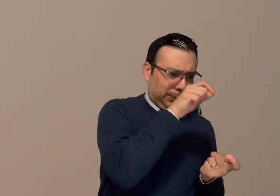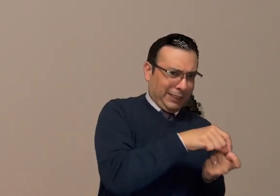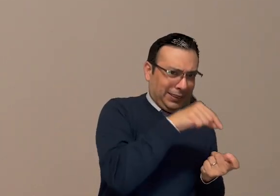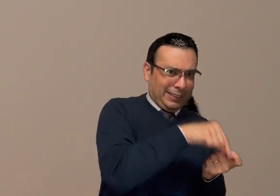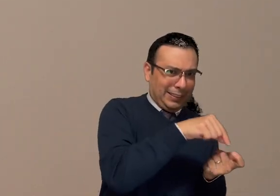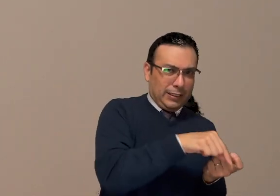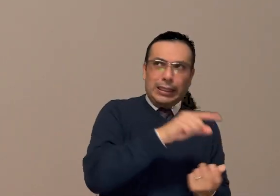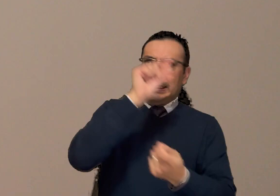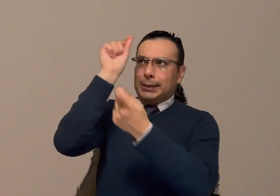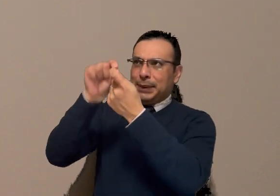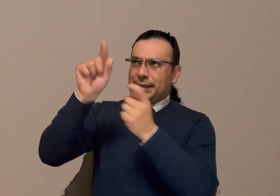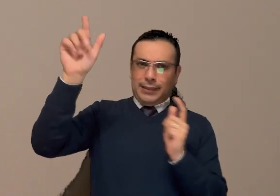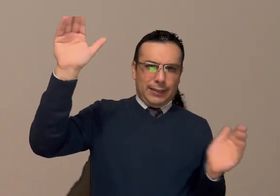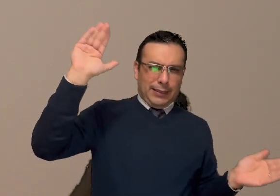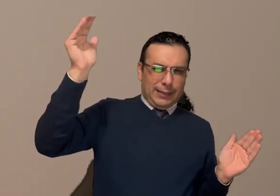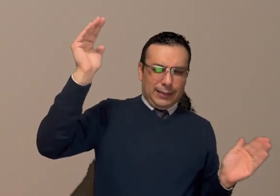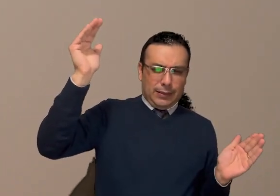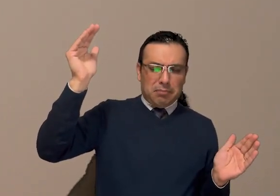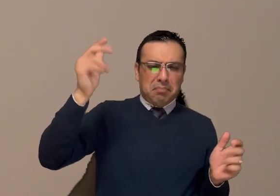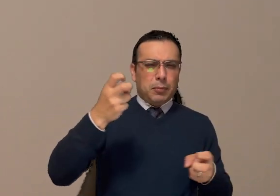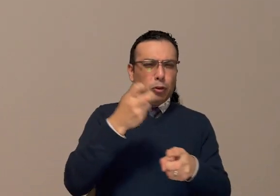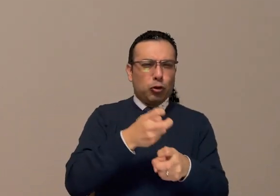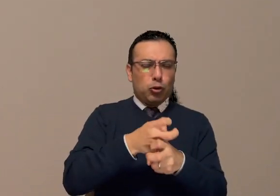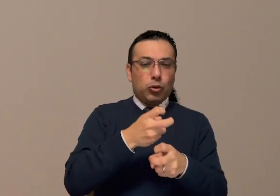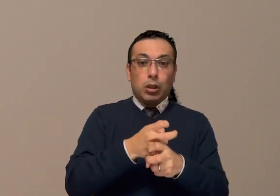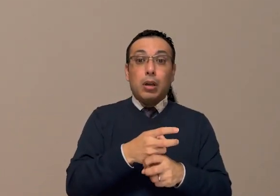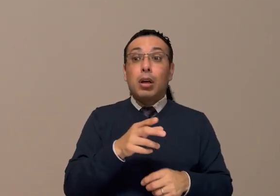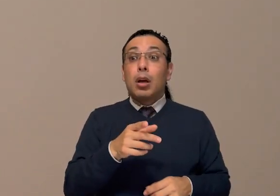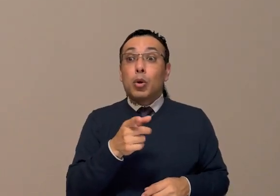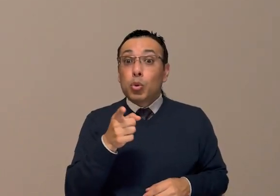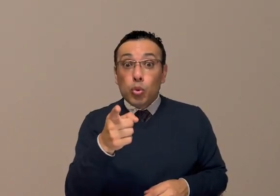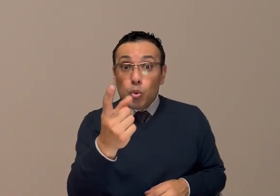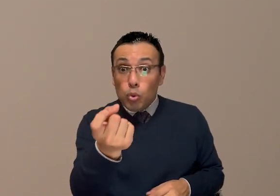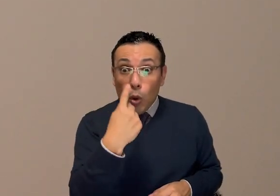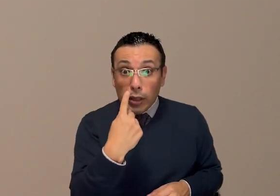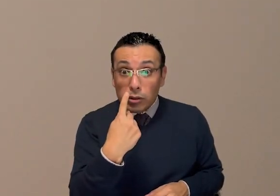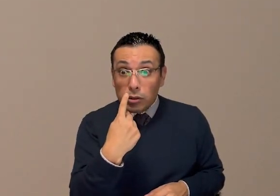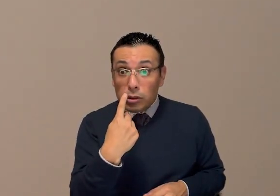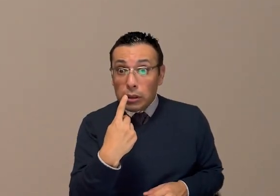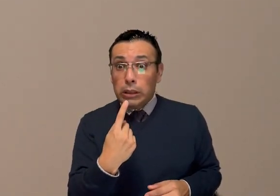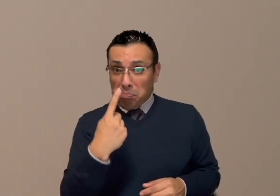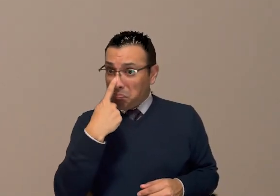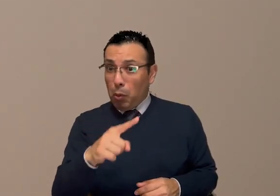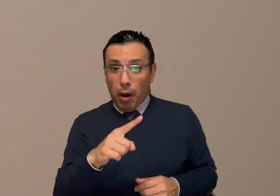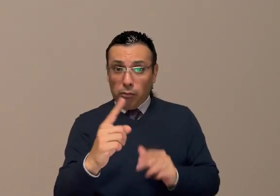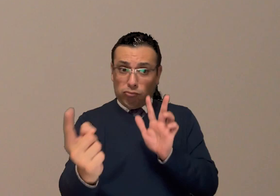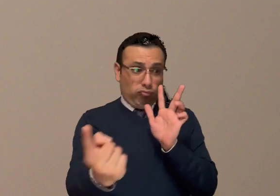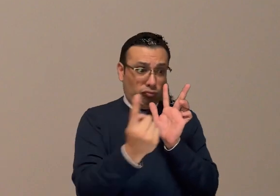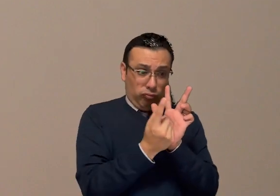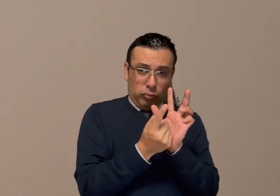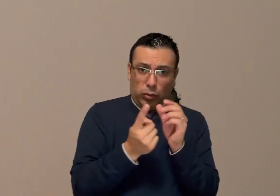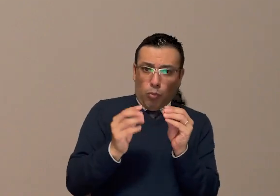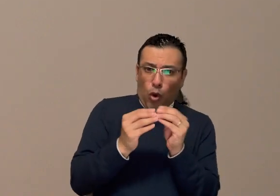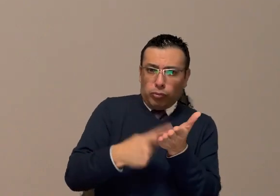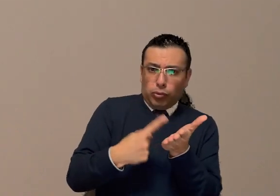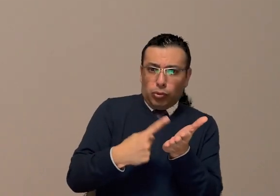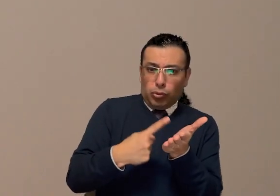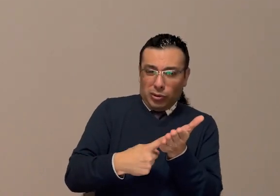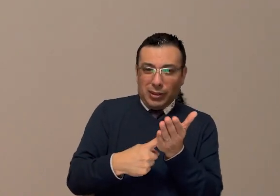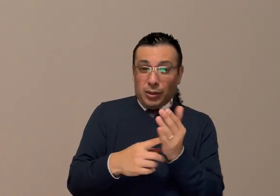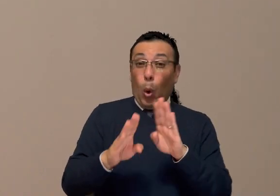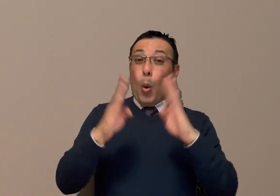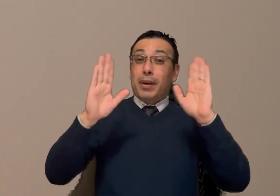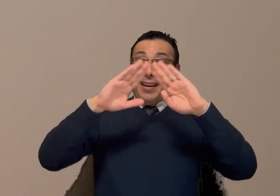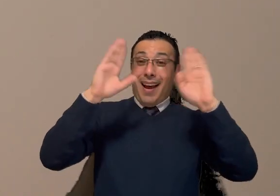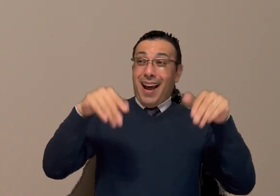chat more about that when we move outside to the posters, because it certainly was interesting, and would be also a great topic to put to